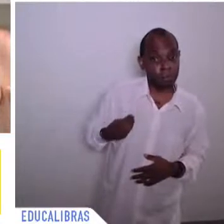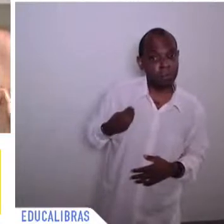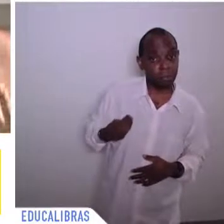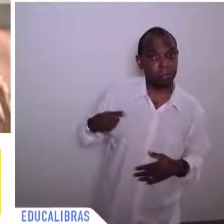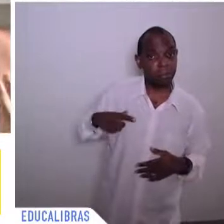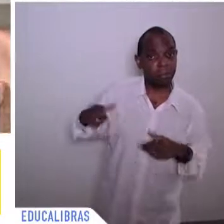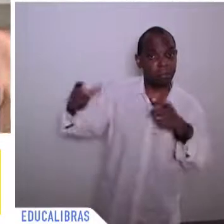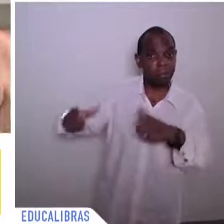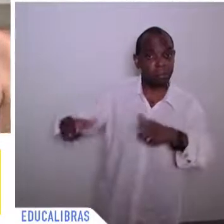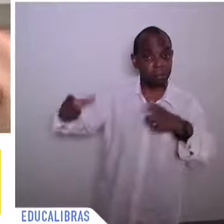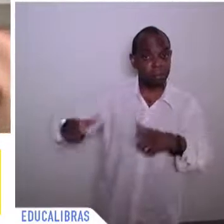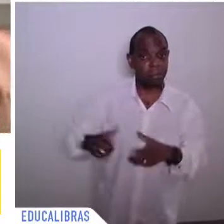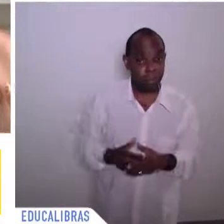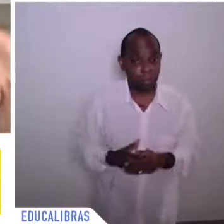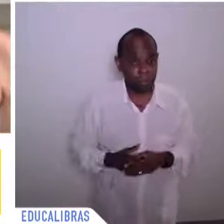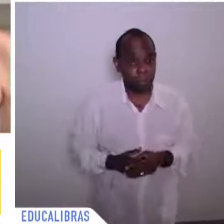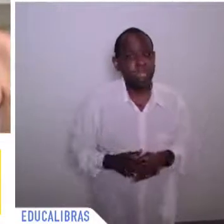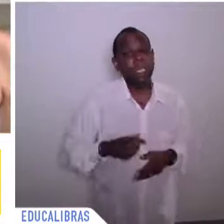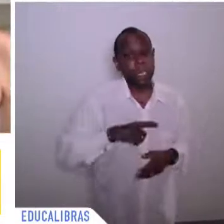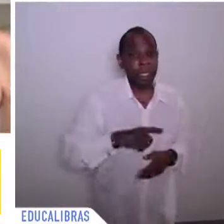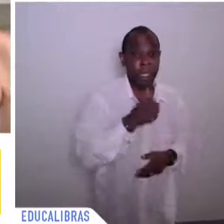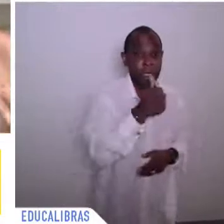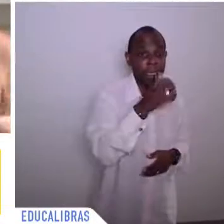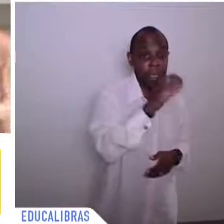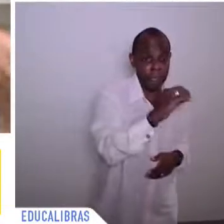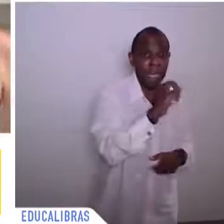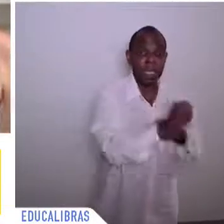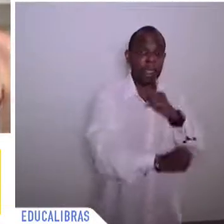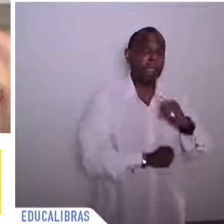was presently in one of the seminars